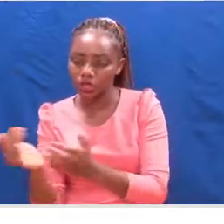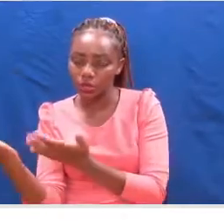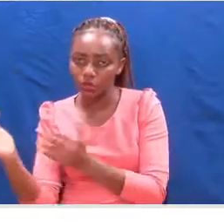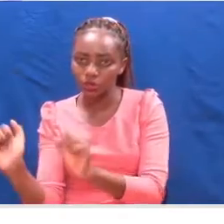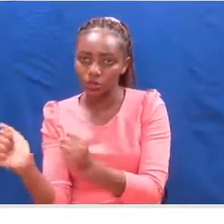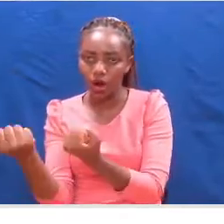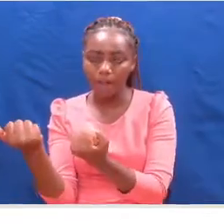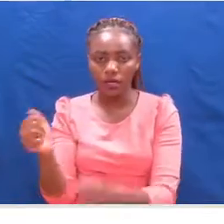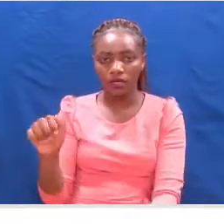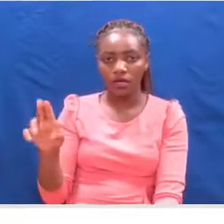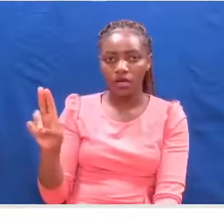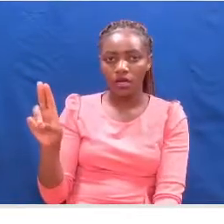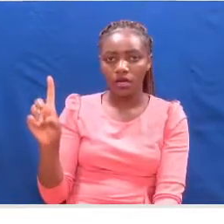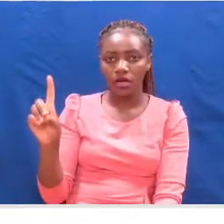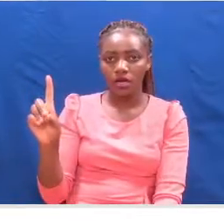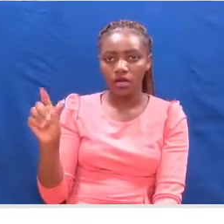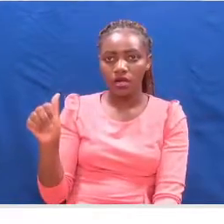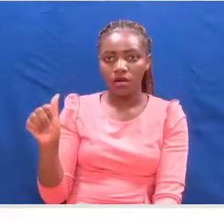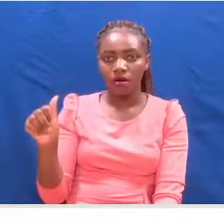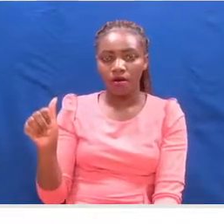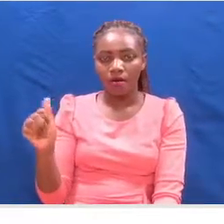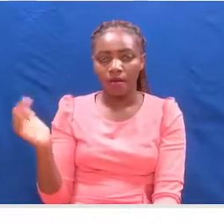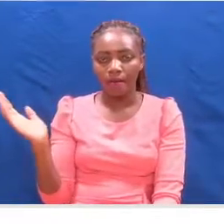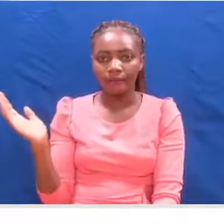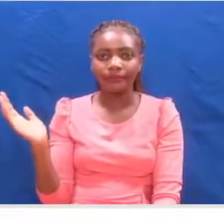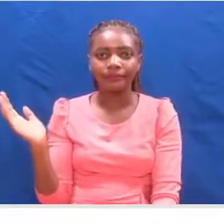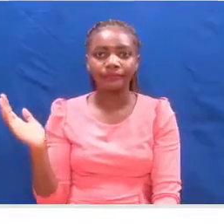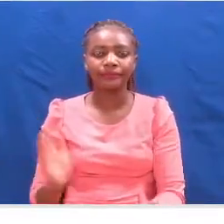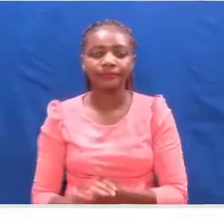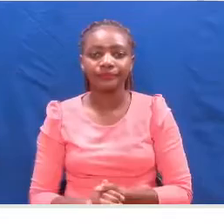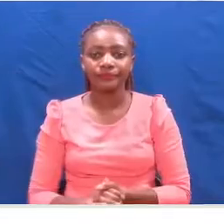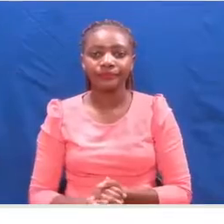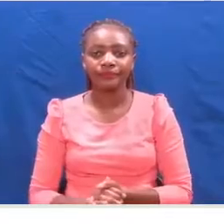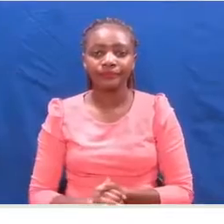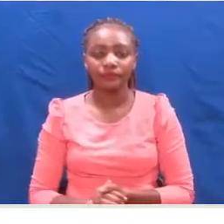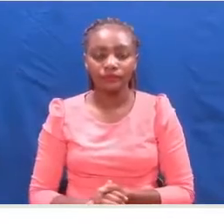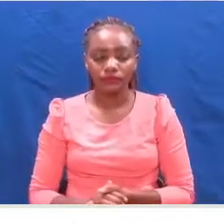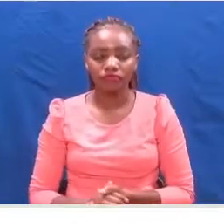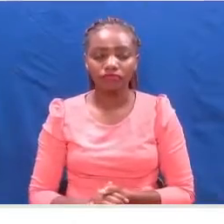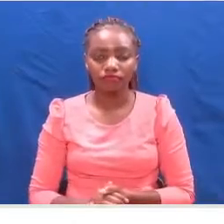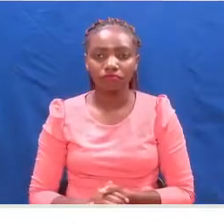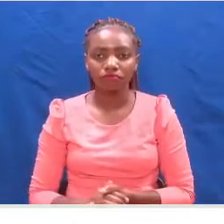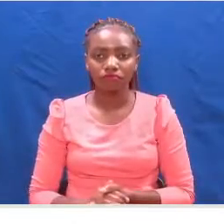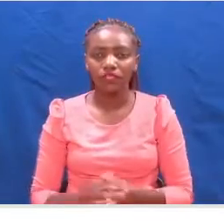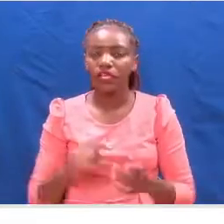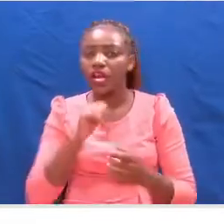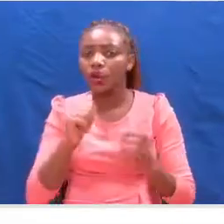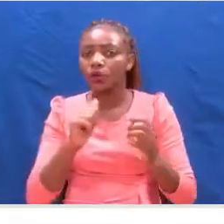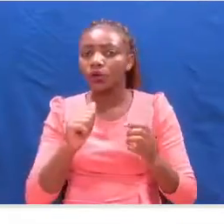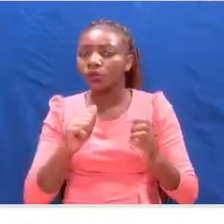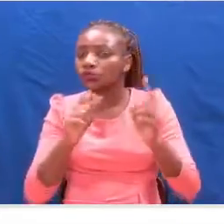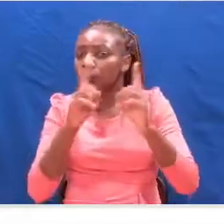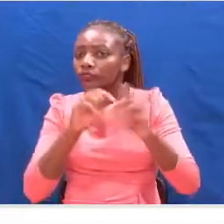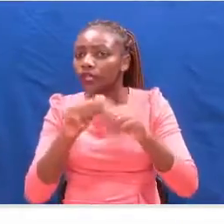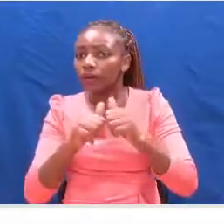UDA. Kazi ni kazi. Kazi ni kazi. It wasn't a question of if but when Deputy President and